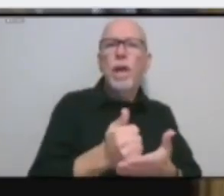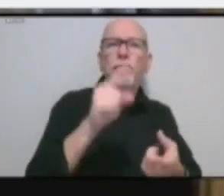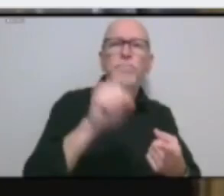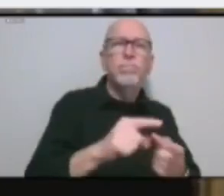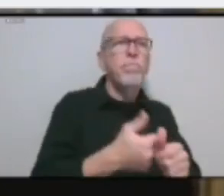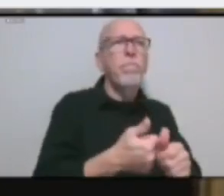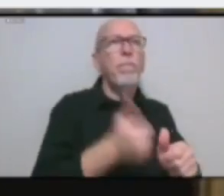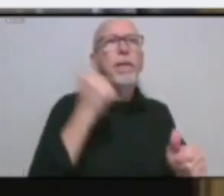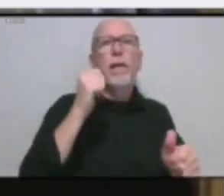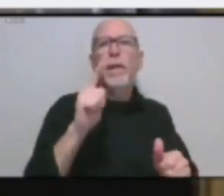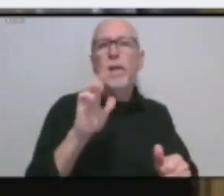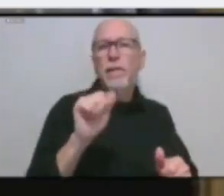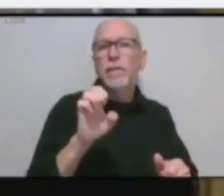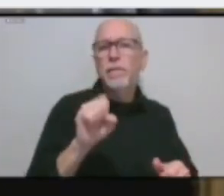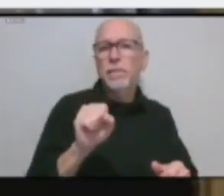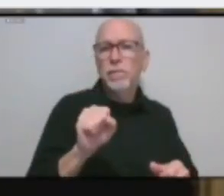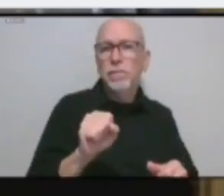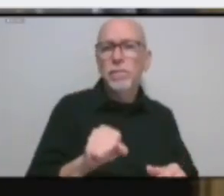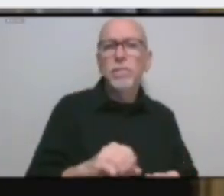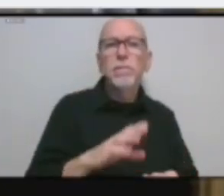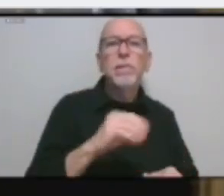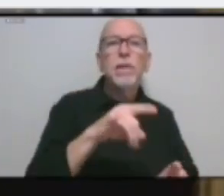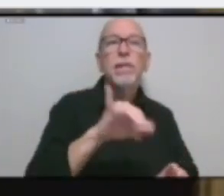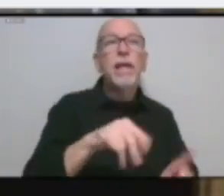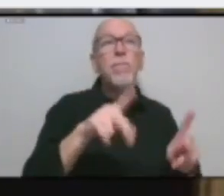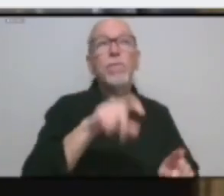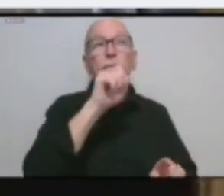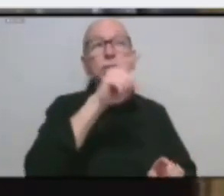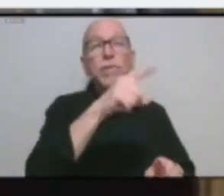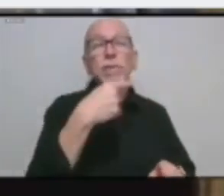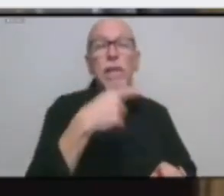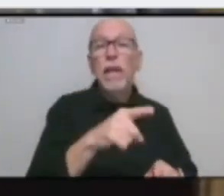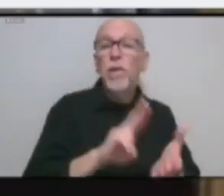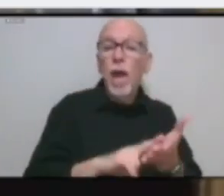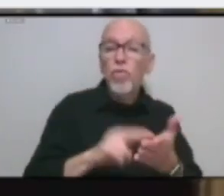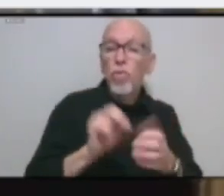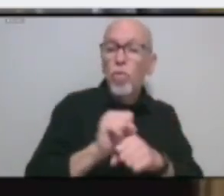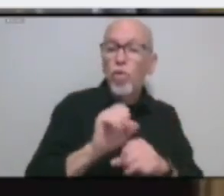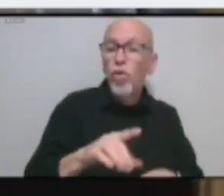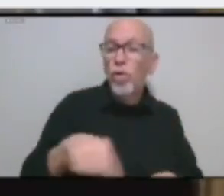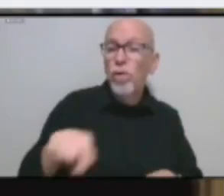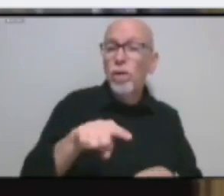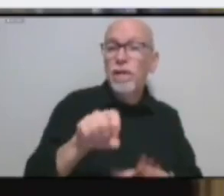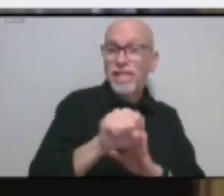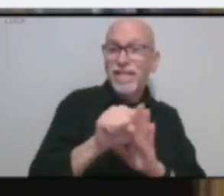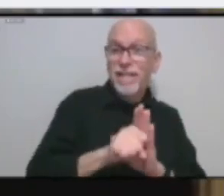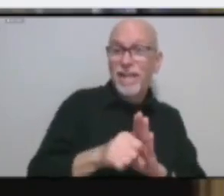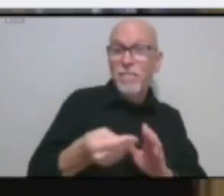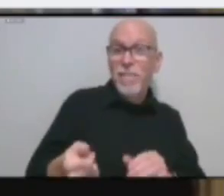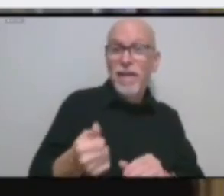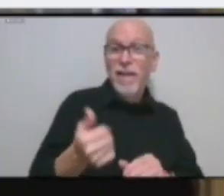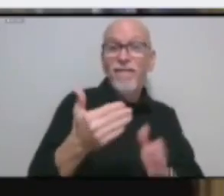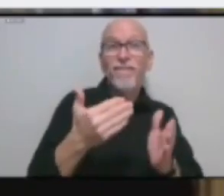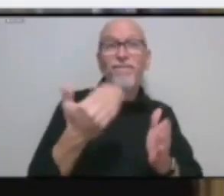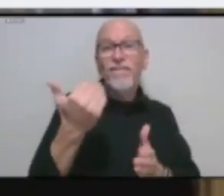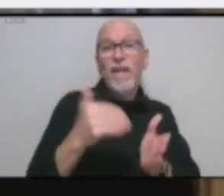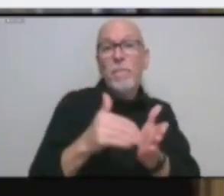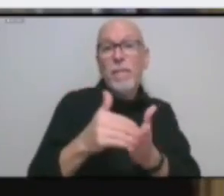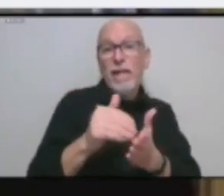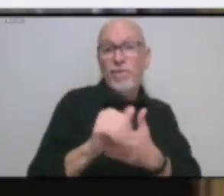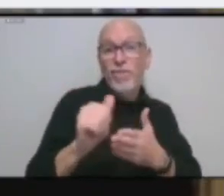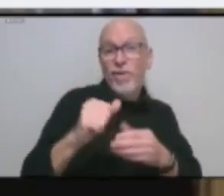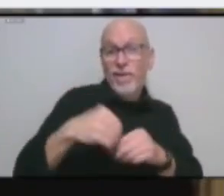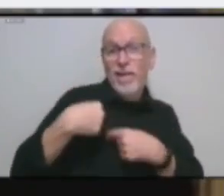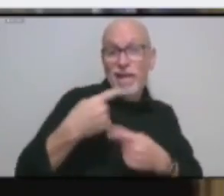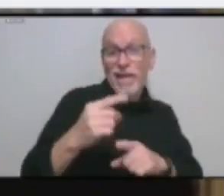of cases. And the whistleblower says that those contracted workers who the state has paid $15 million to over the past 6 months,